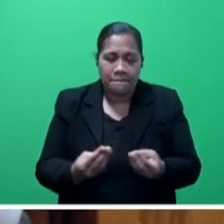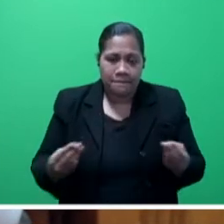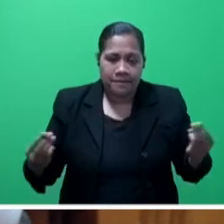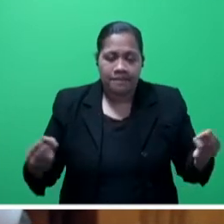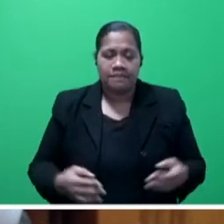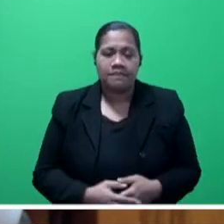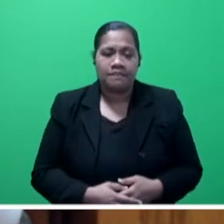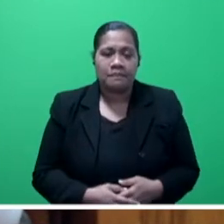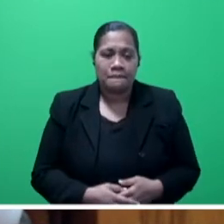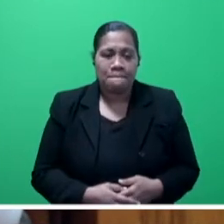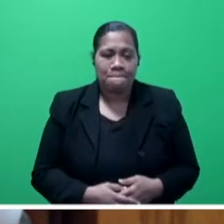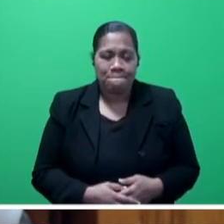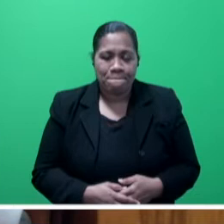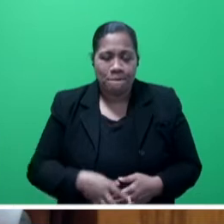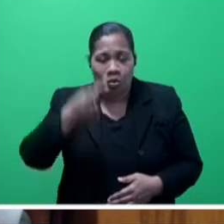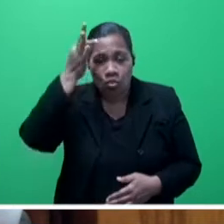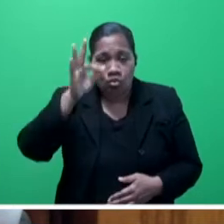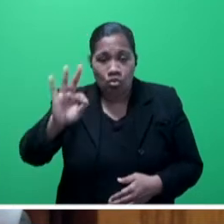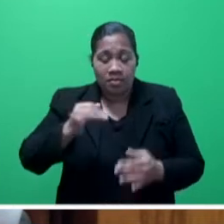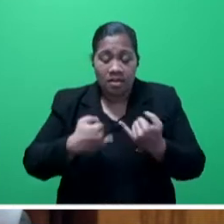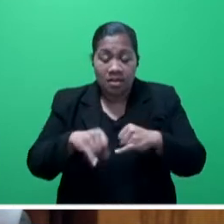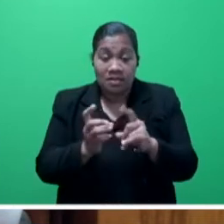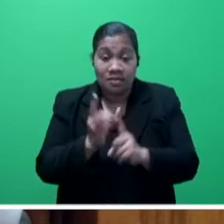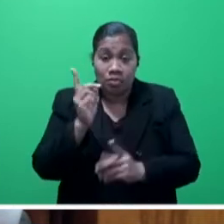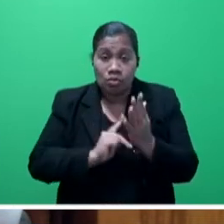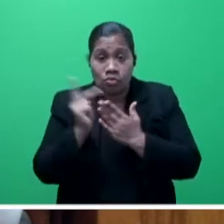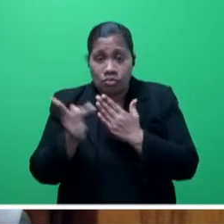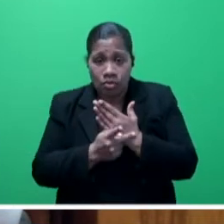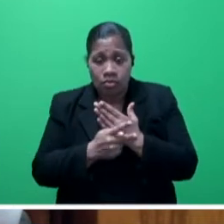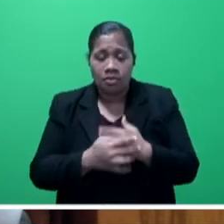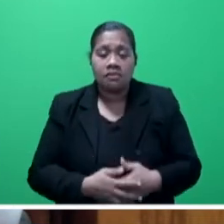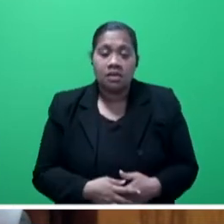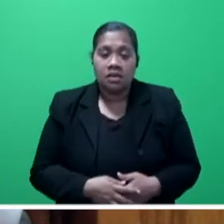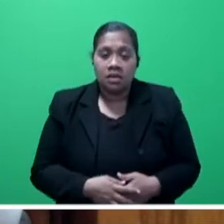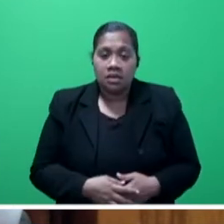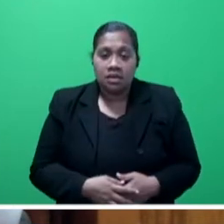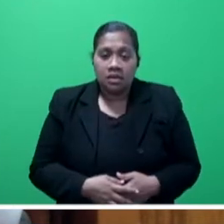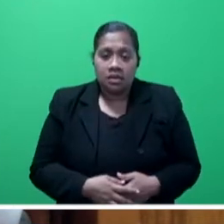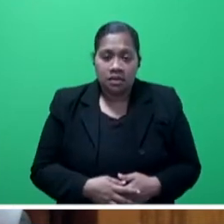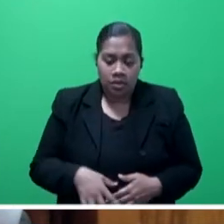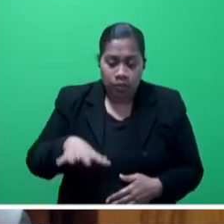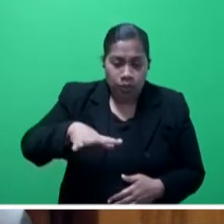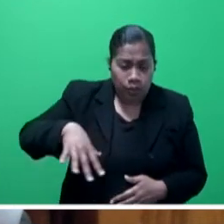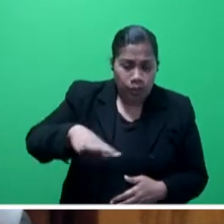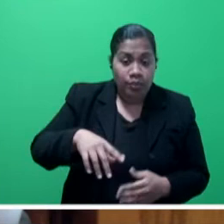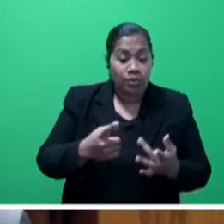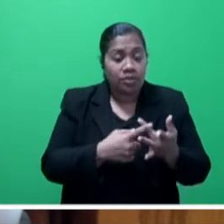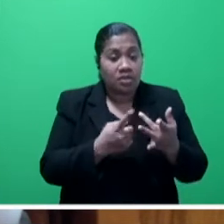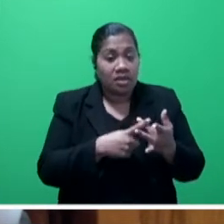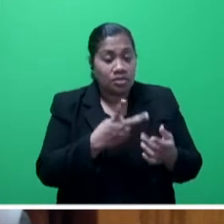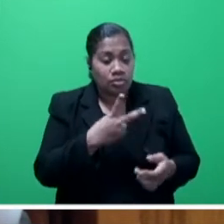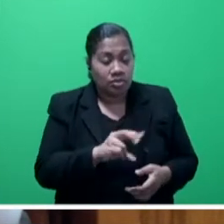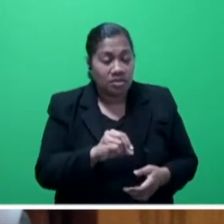say, Ratuma Island Development Program, Mr. Speaker, say. Mr. Speaker, say, these, with the other 28